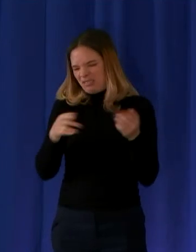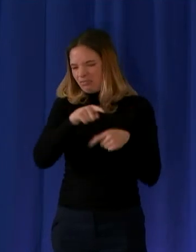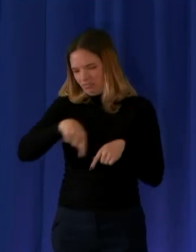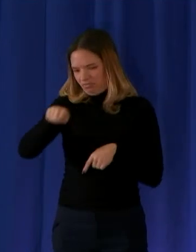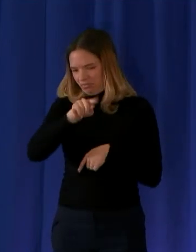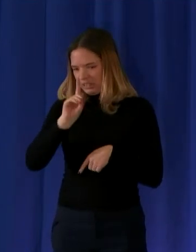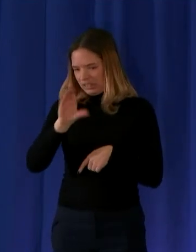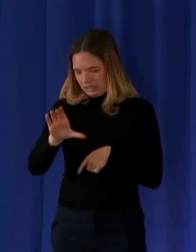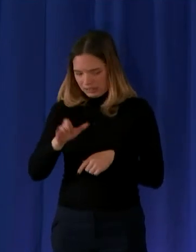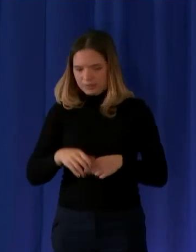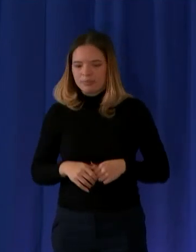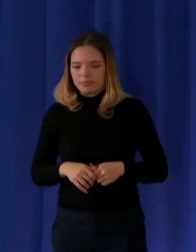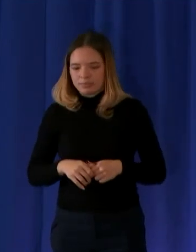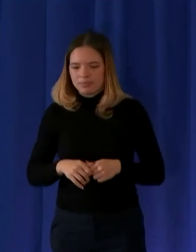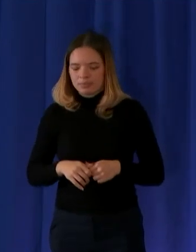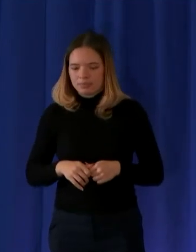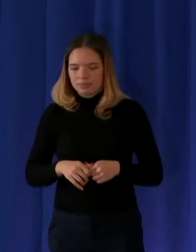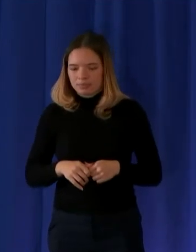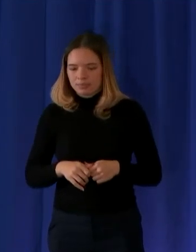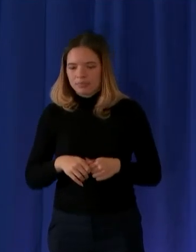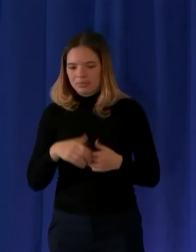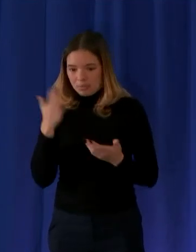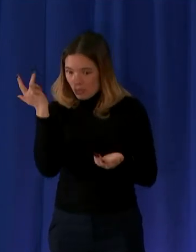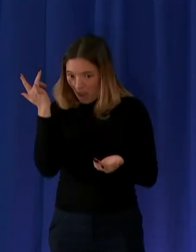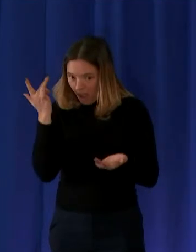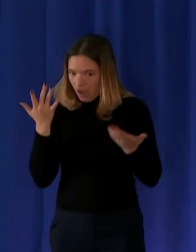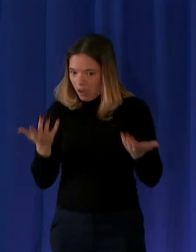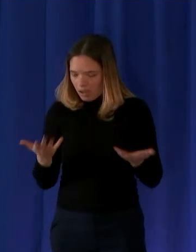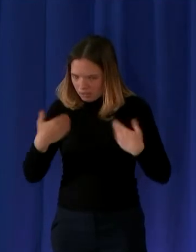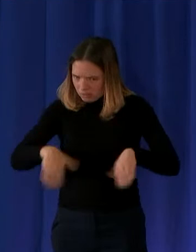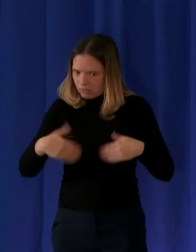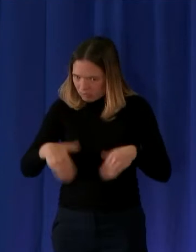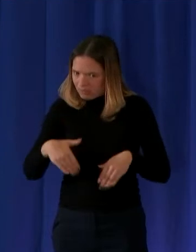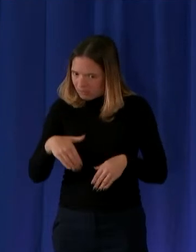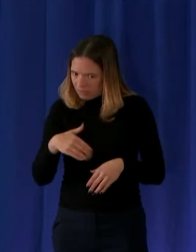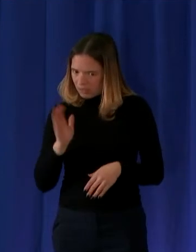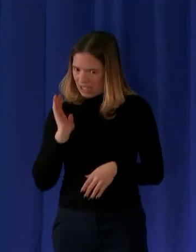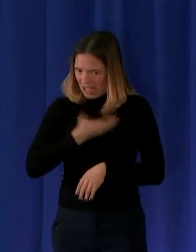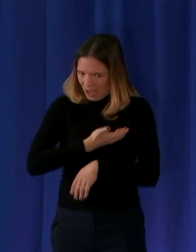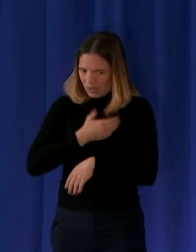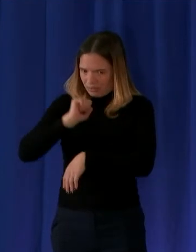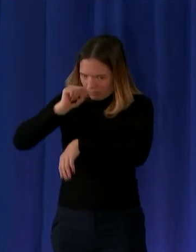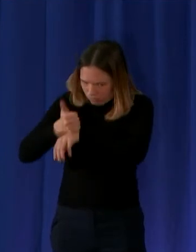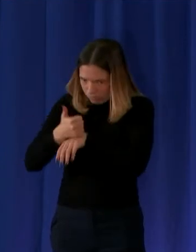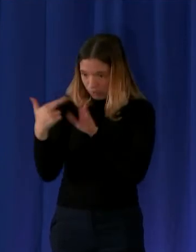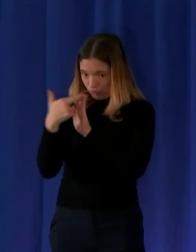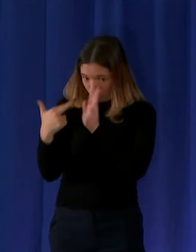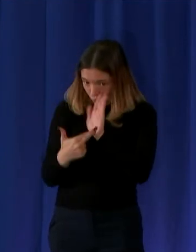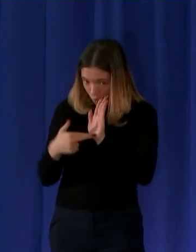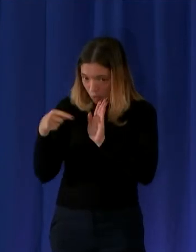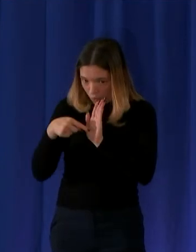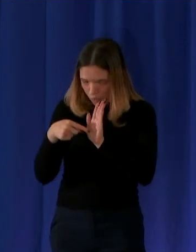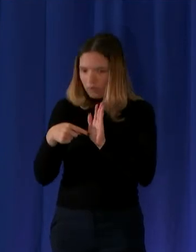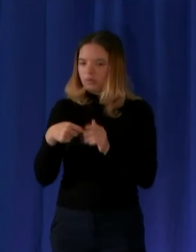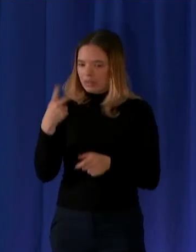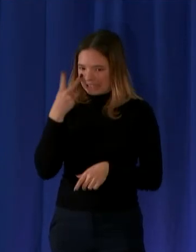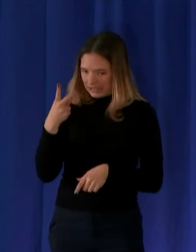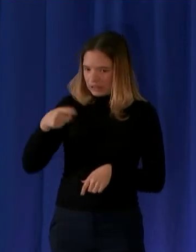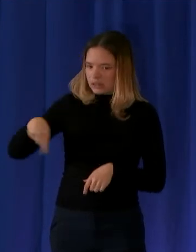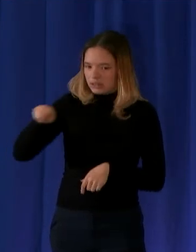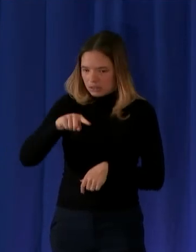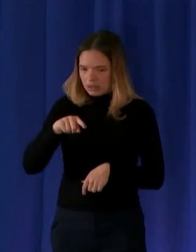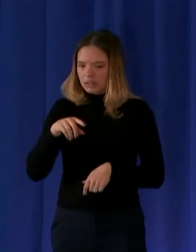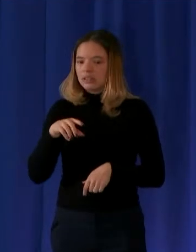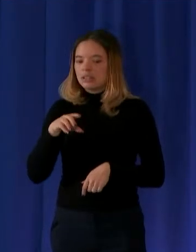because of that diligence, we have seen since the height of Omicron wave entered the district